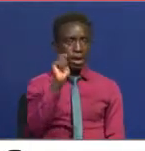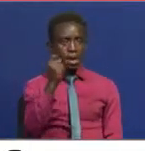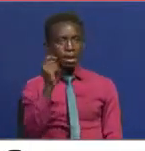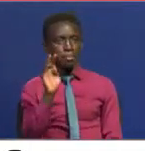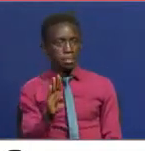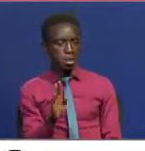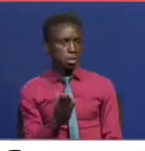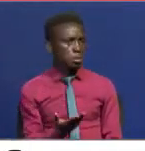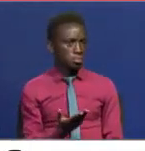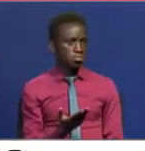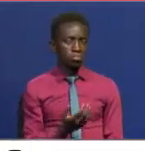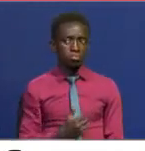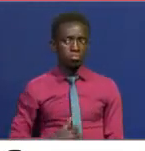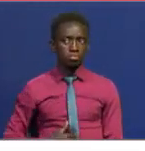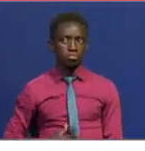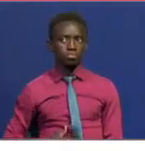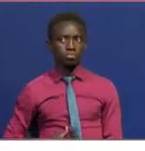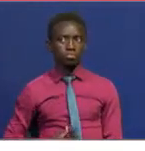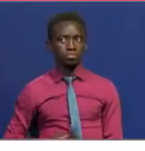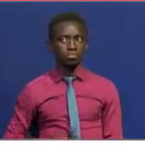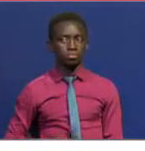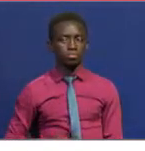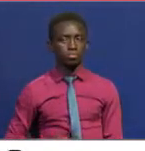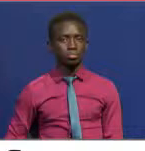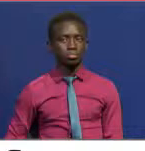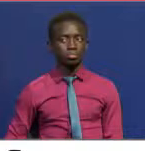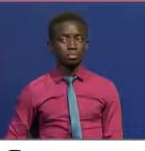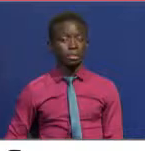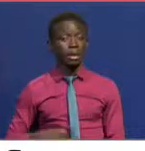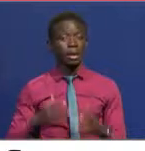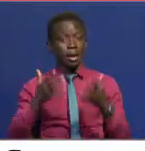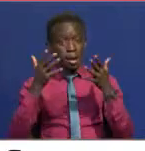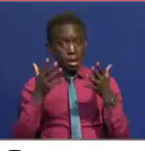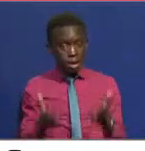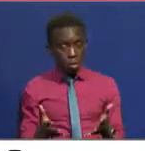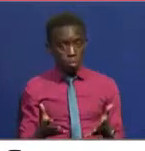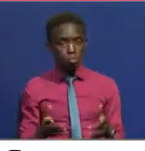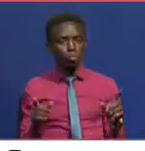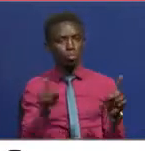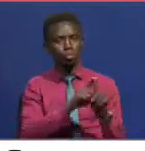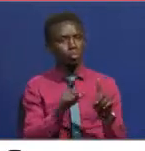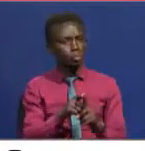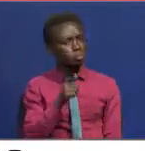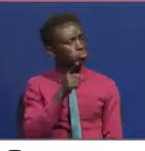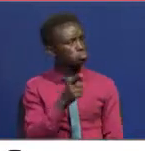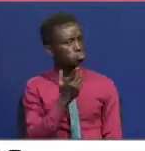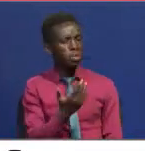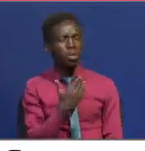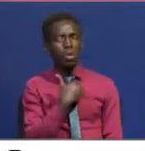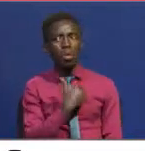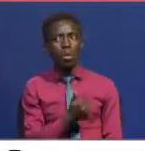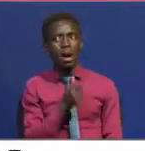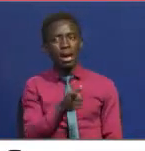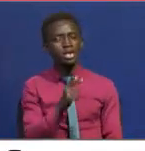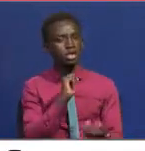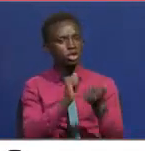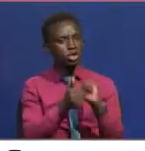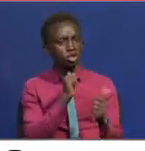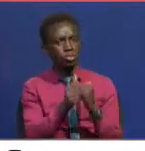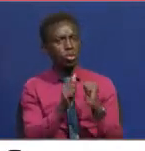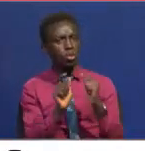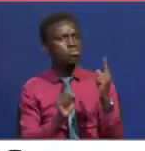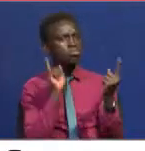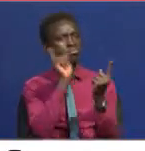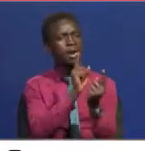And now also in the way that you would like the sport to reach out